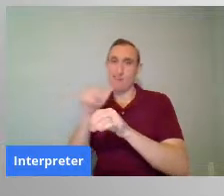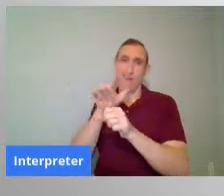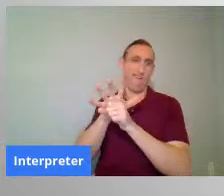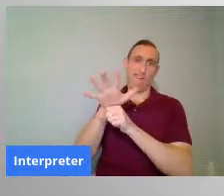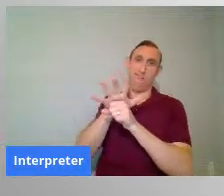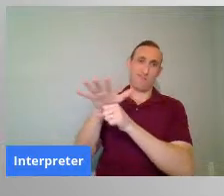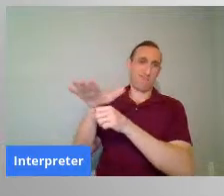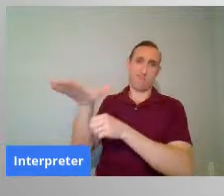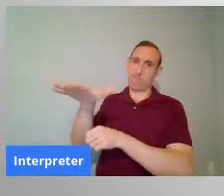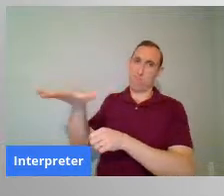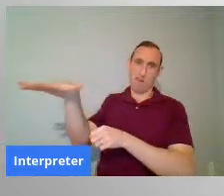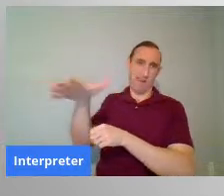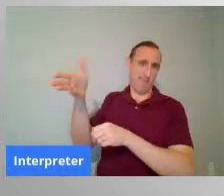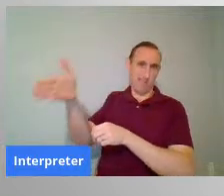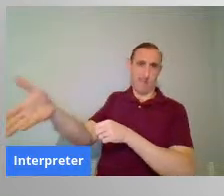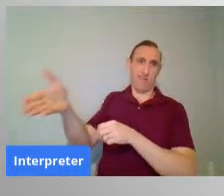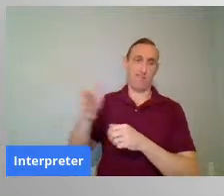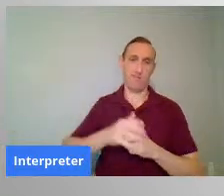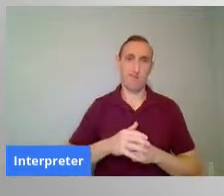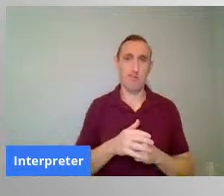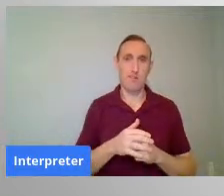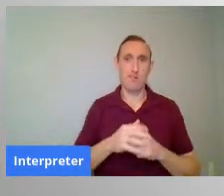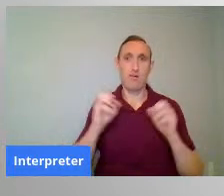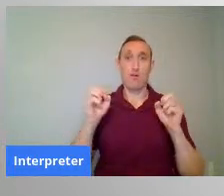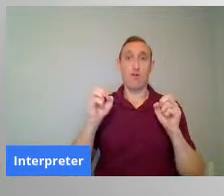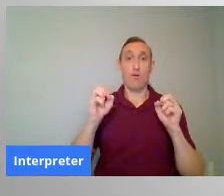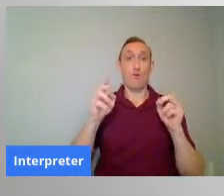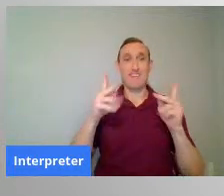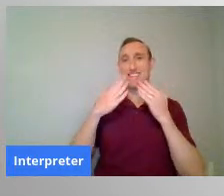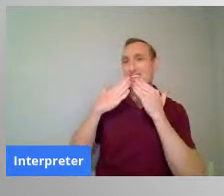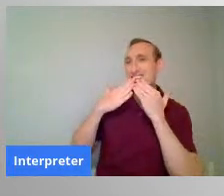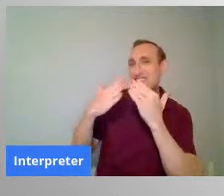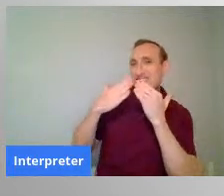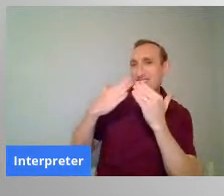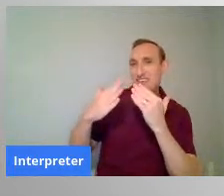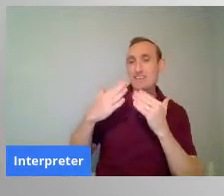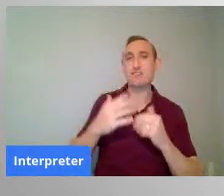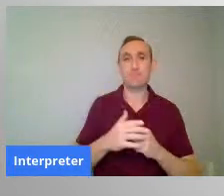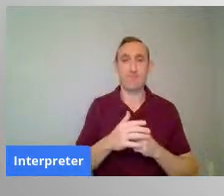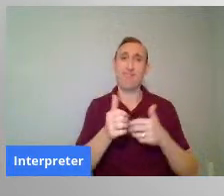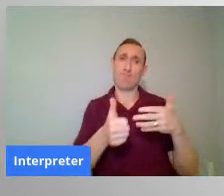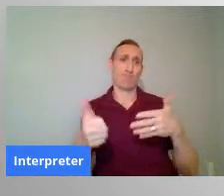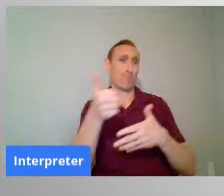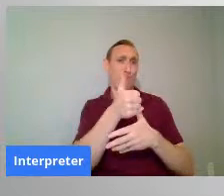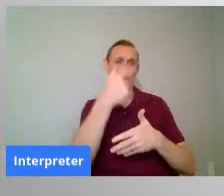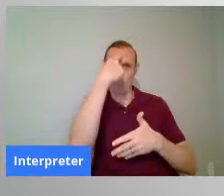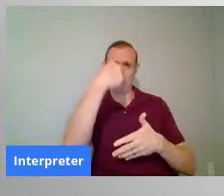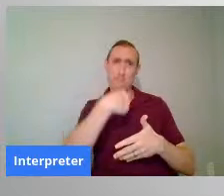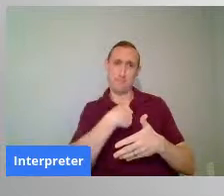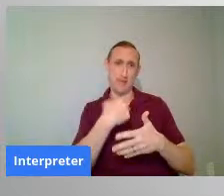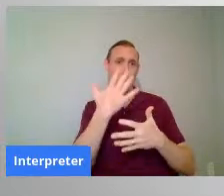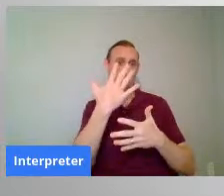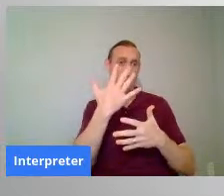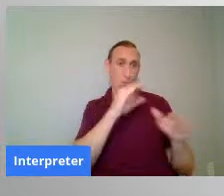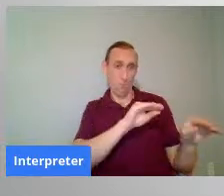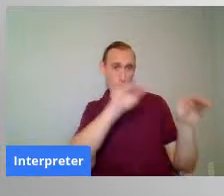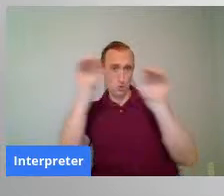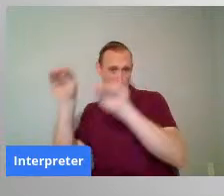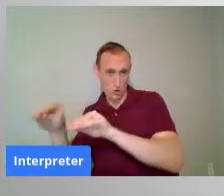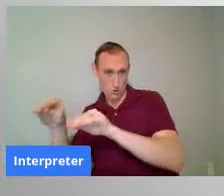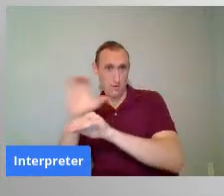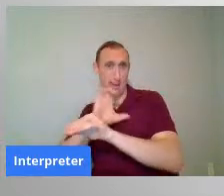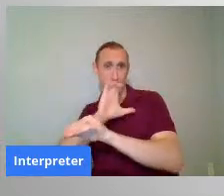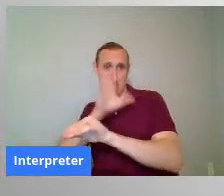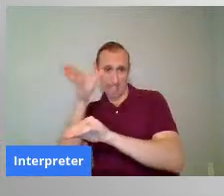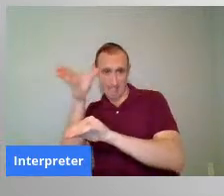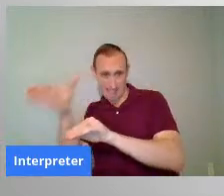And that is a priority for me just for safety reasons. So once we continue to explore how